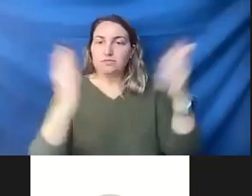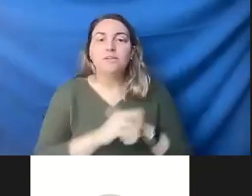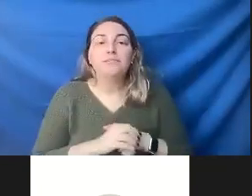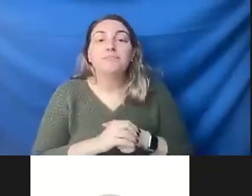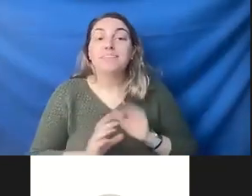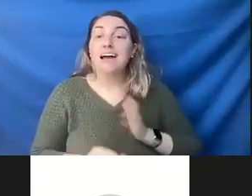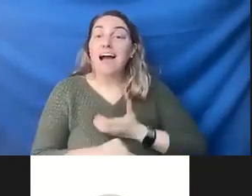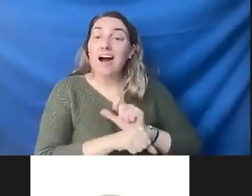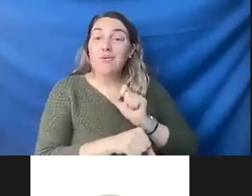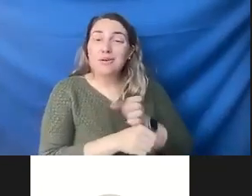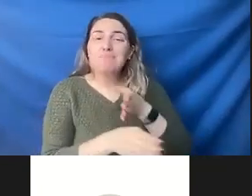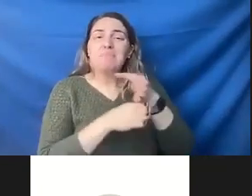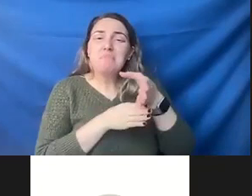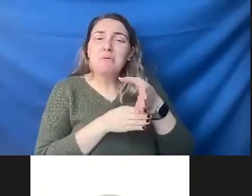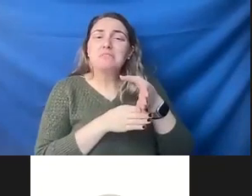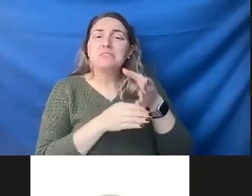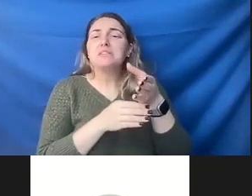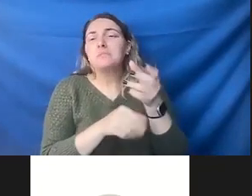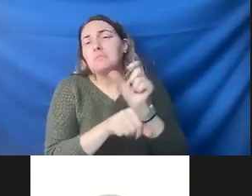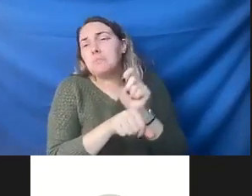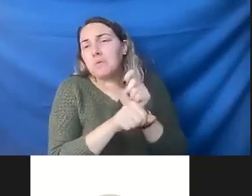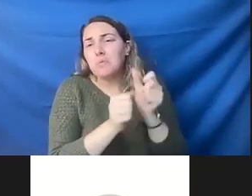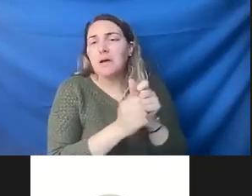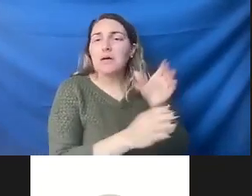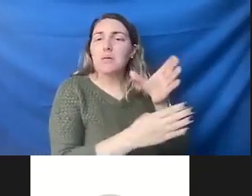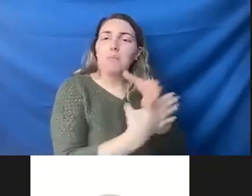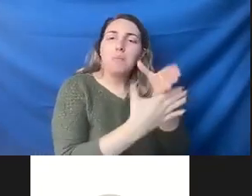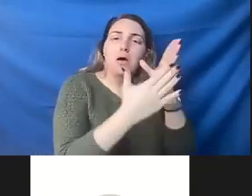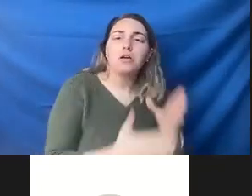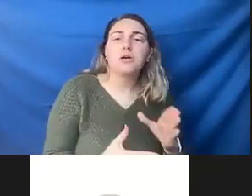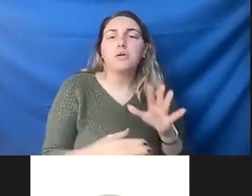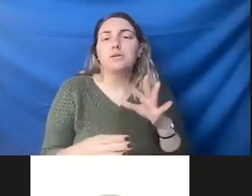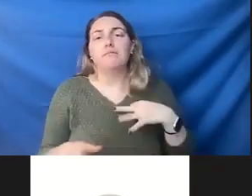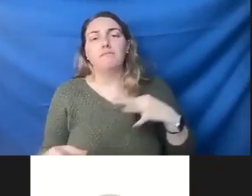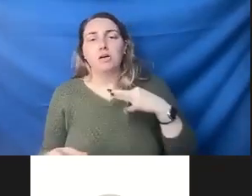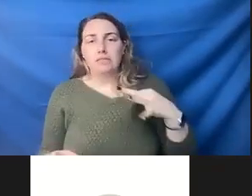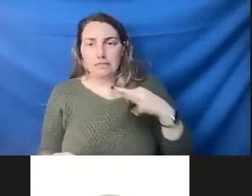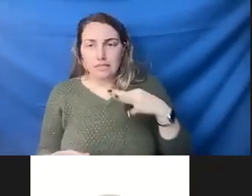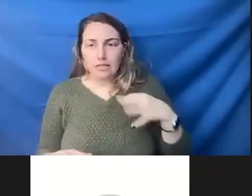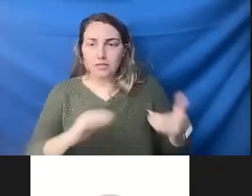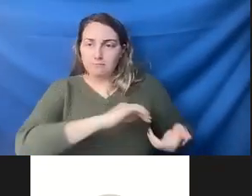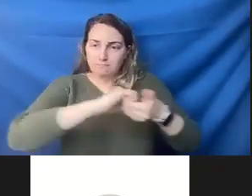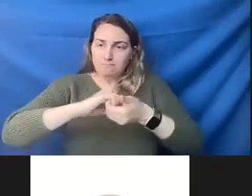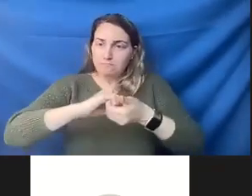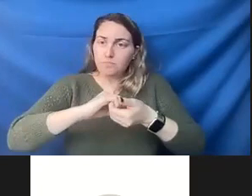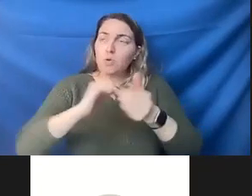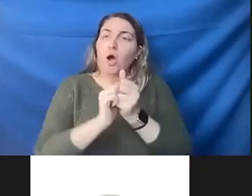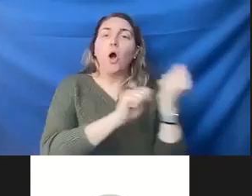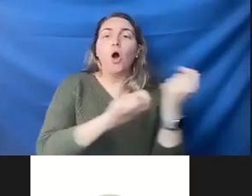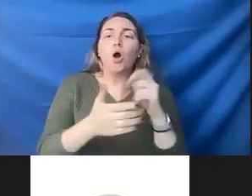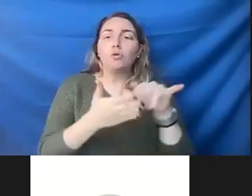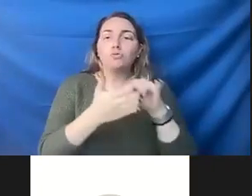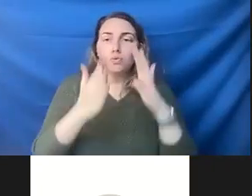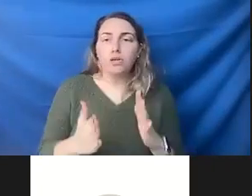is primarily with partners and volunteers working to inform all New Yorkers so they can participate fully in elections and engage